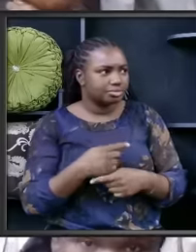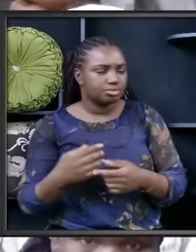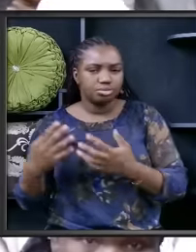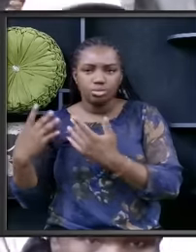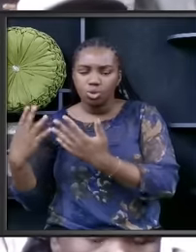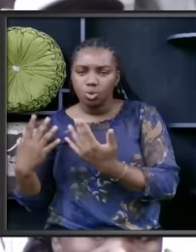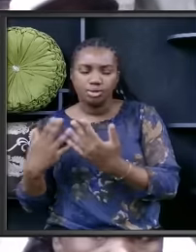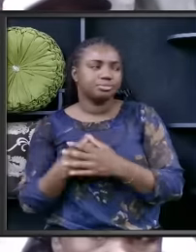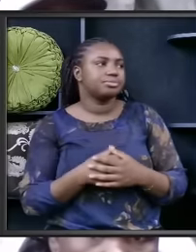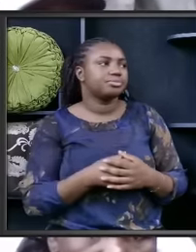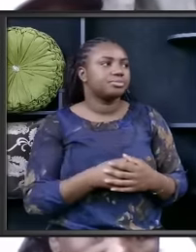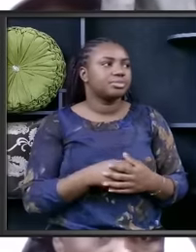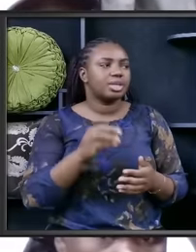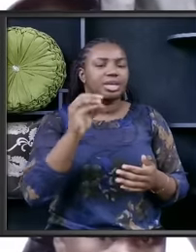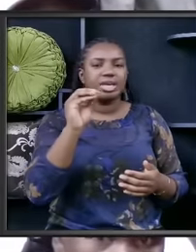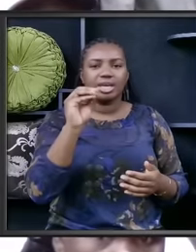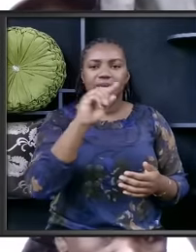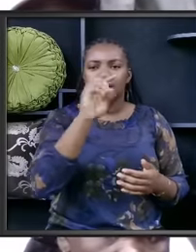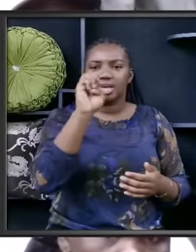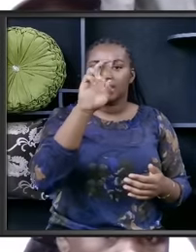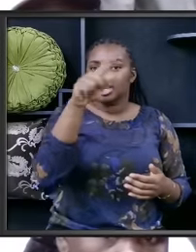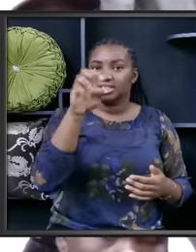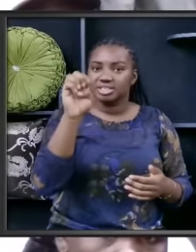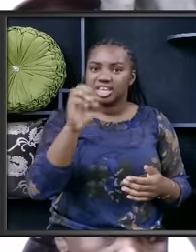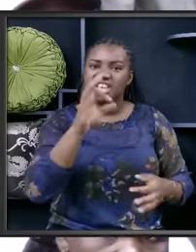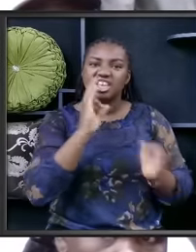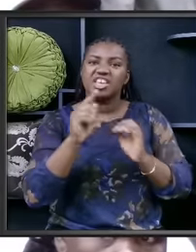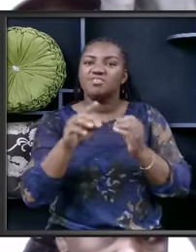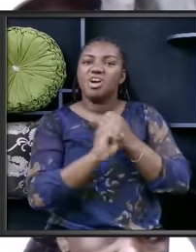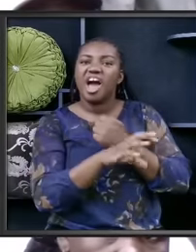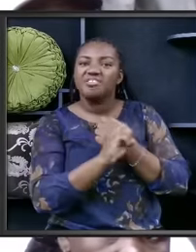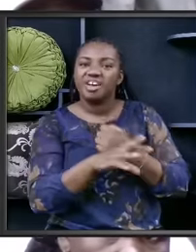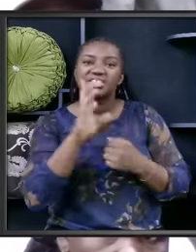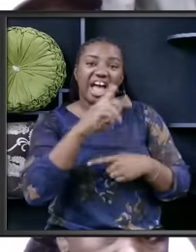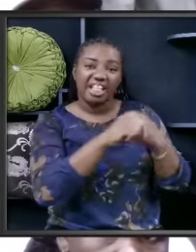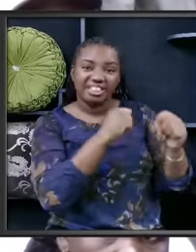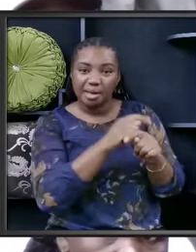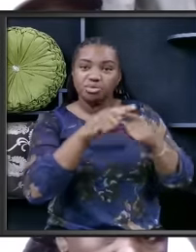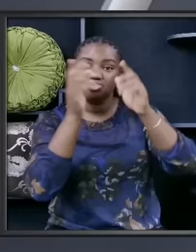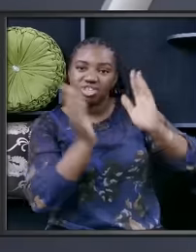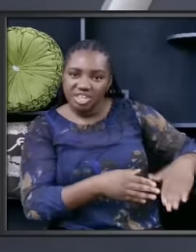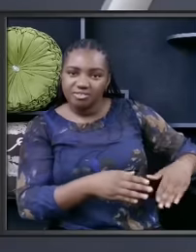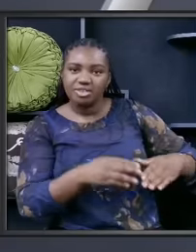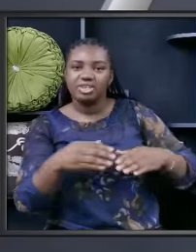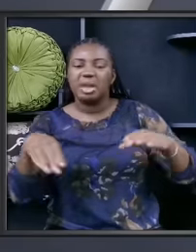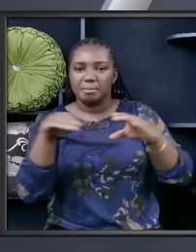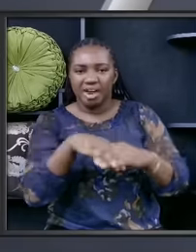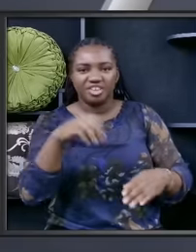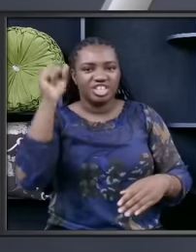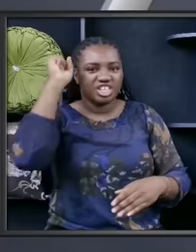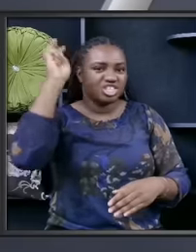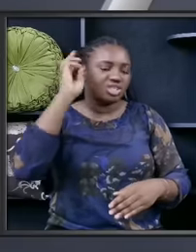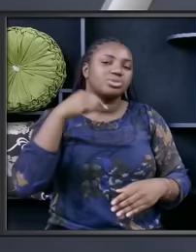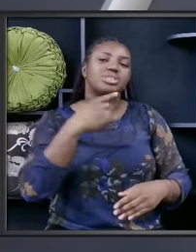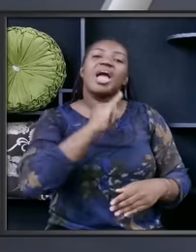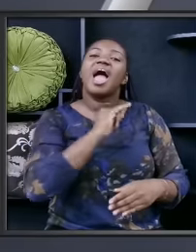As a ringgit, he say my anger is if you advise her type to leave the marriage, she will say, I love my